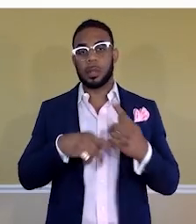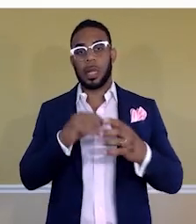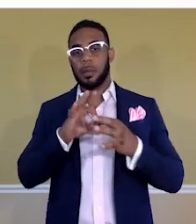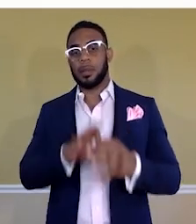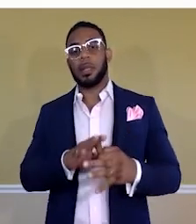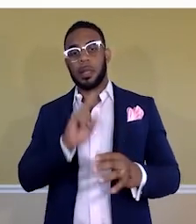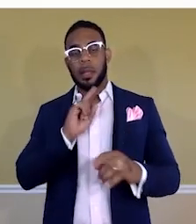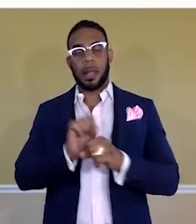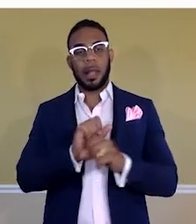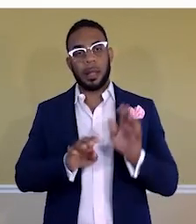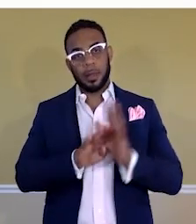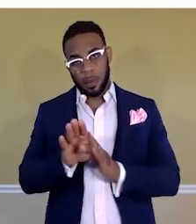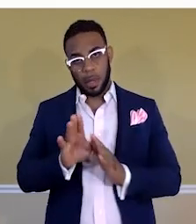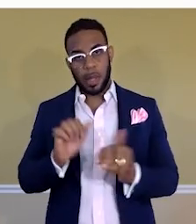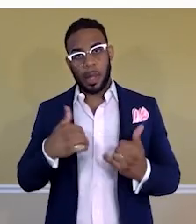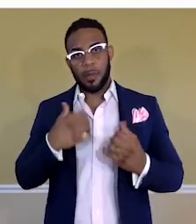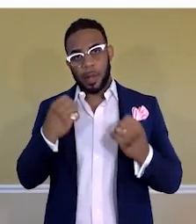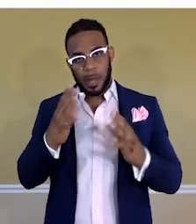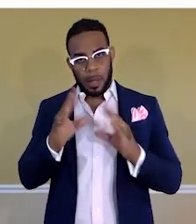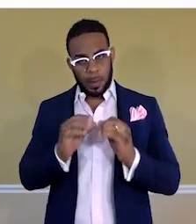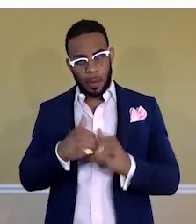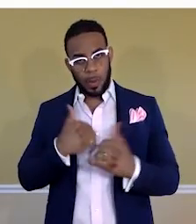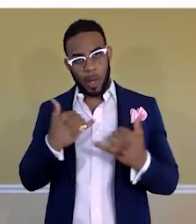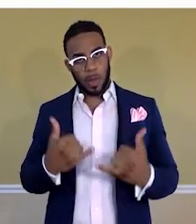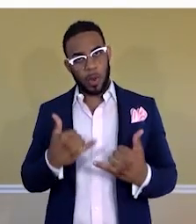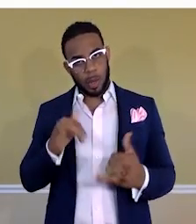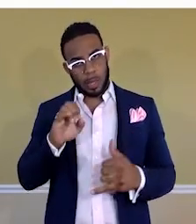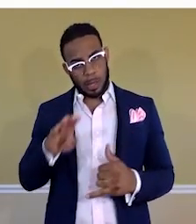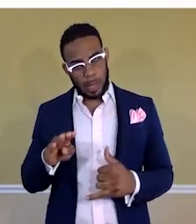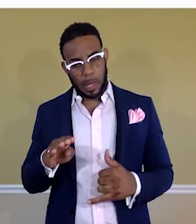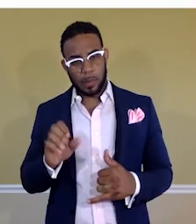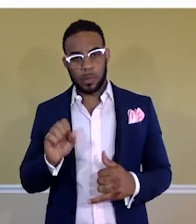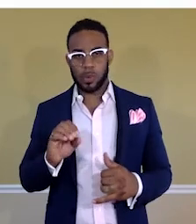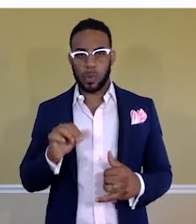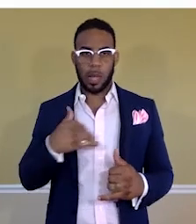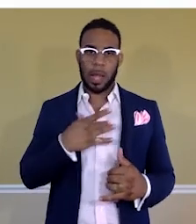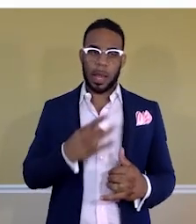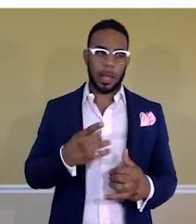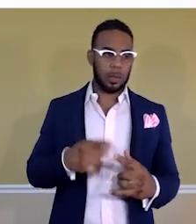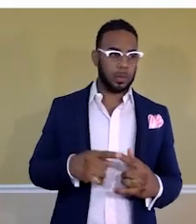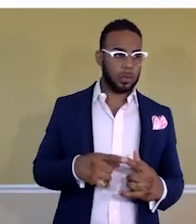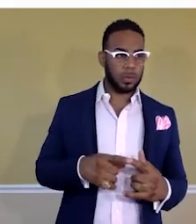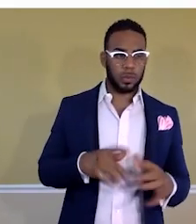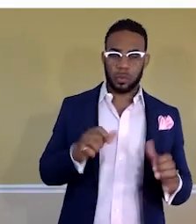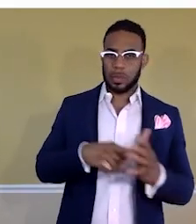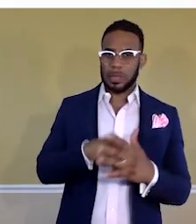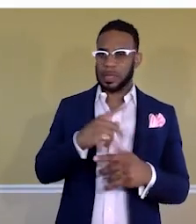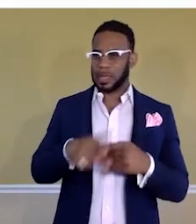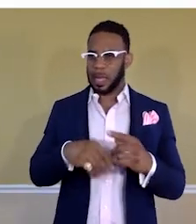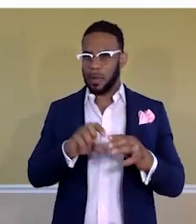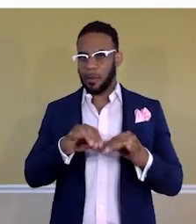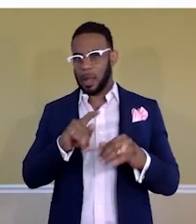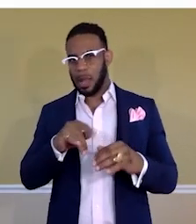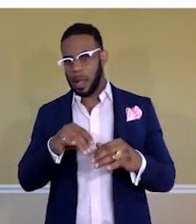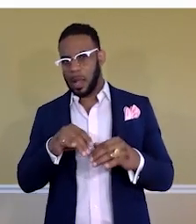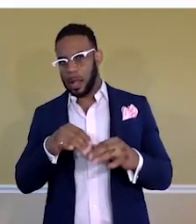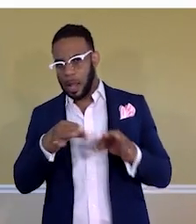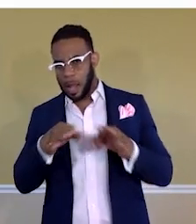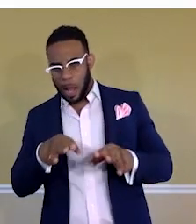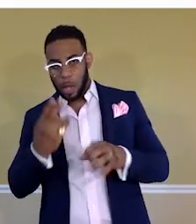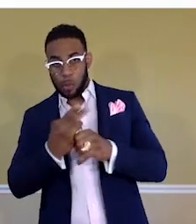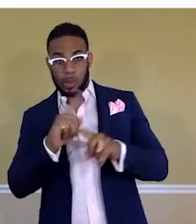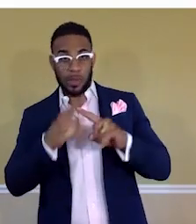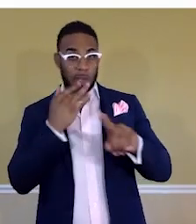actually develop. I have a lot of meetings with my current job, and so I like to do this kind of outline and use